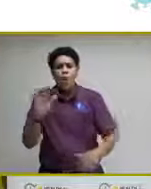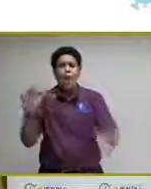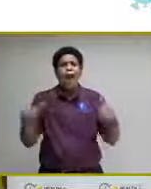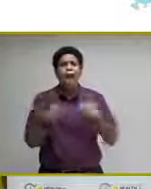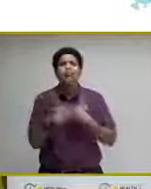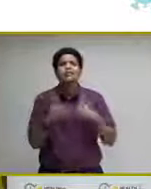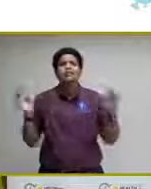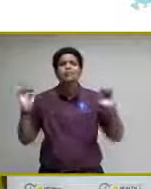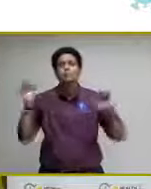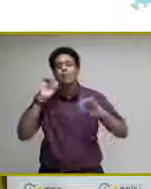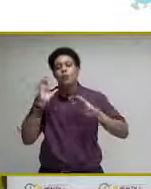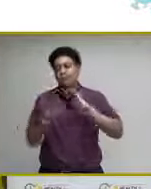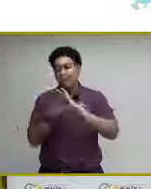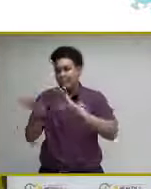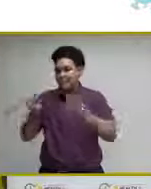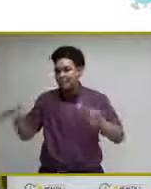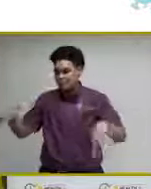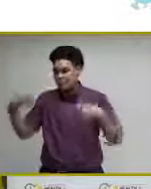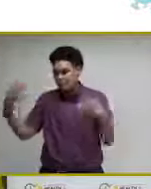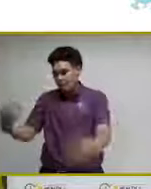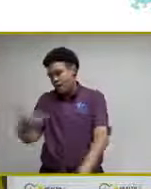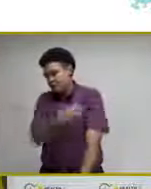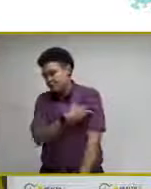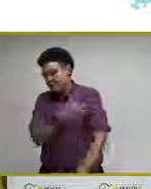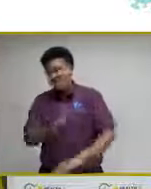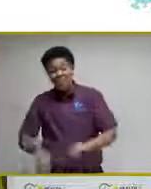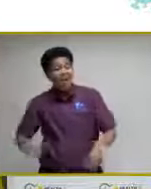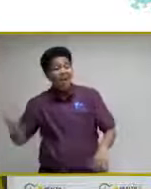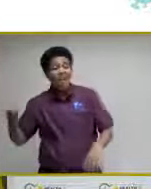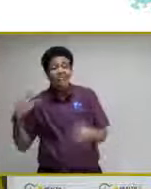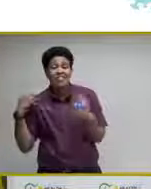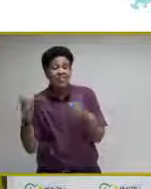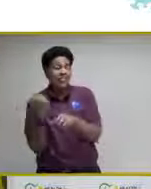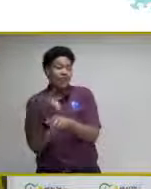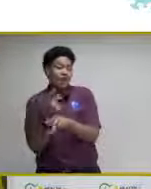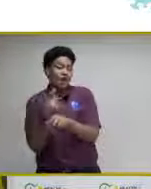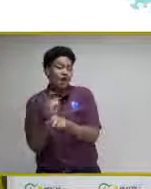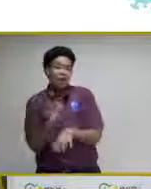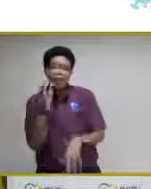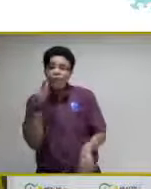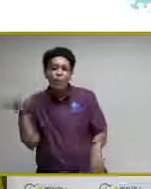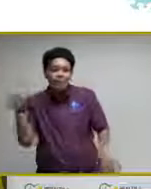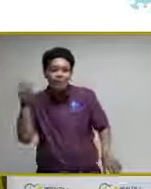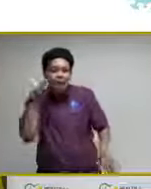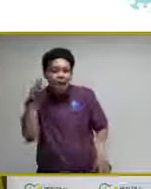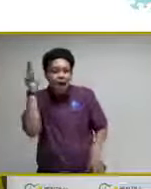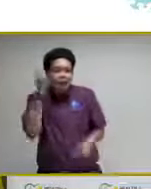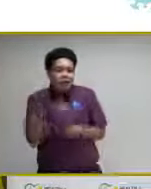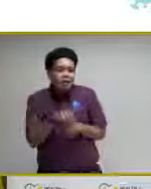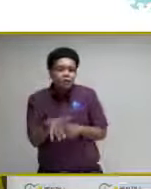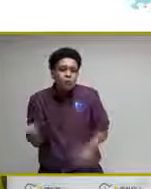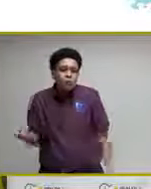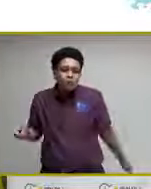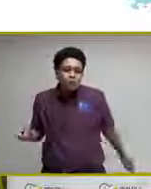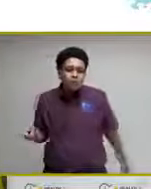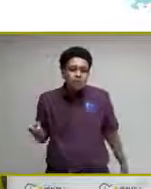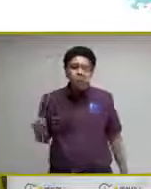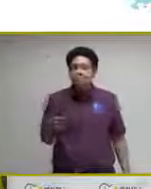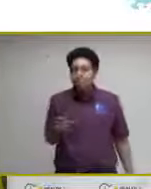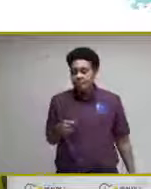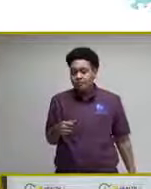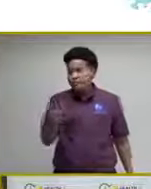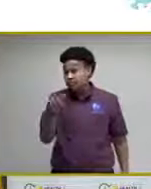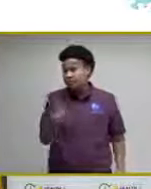will be prioritized over other healthcare workers that are not in those high exposure areas. A